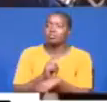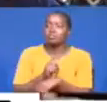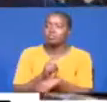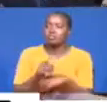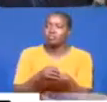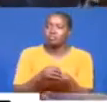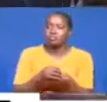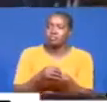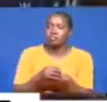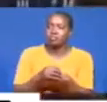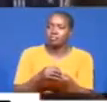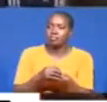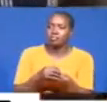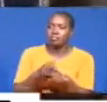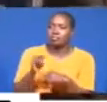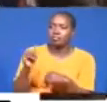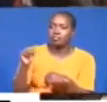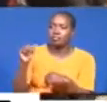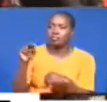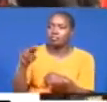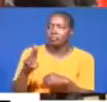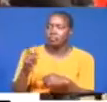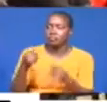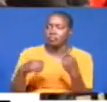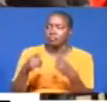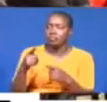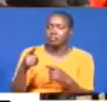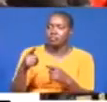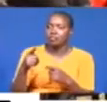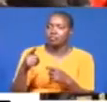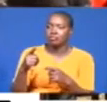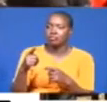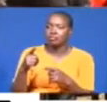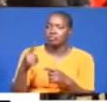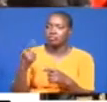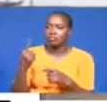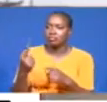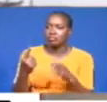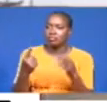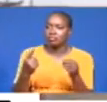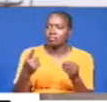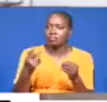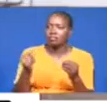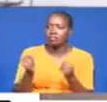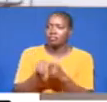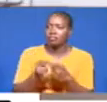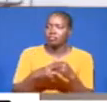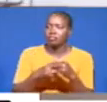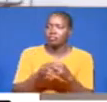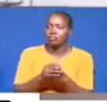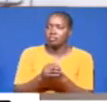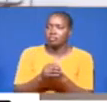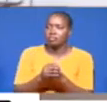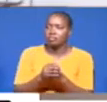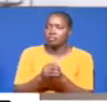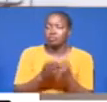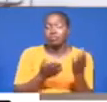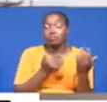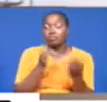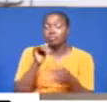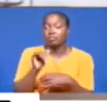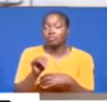Mangu High School defended their title by beating Nyandarua's Wangui School 2017. I'm very hopeful that